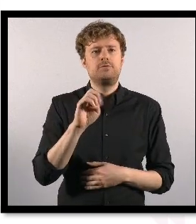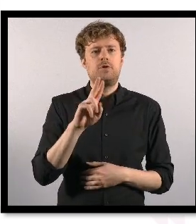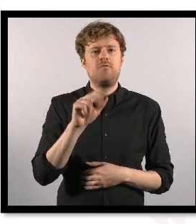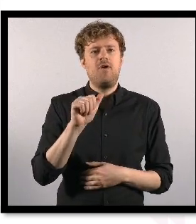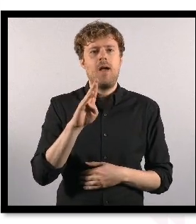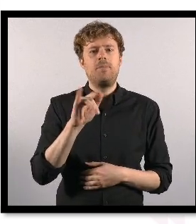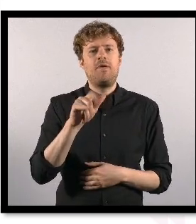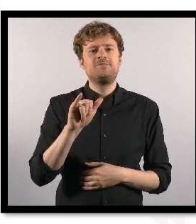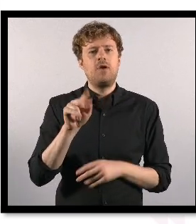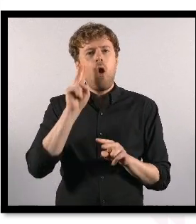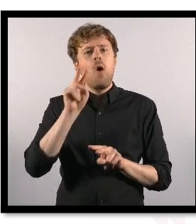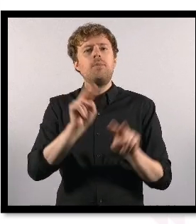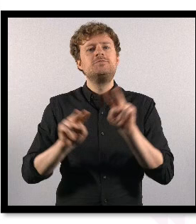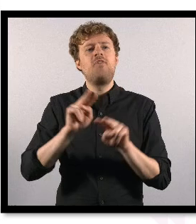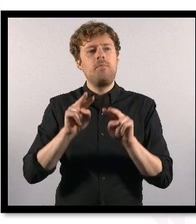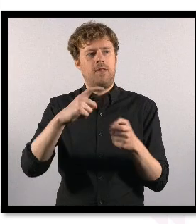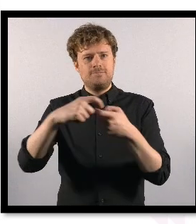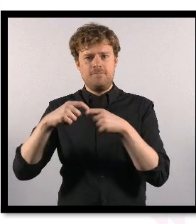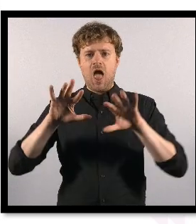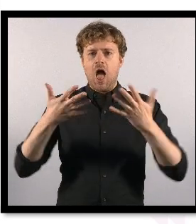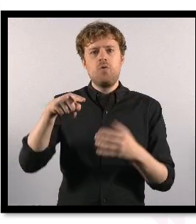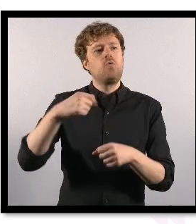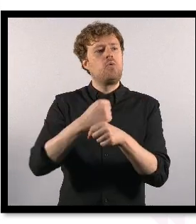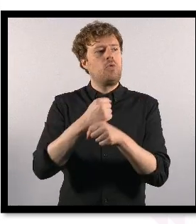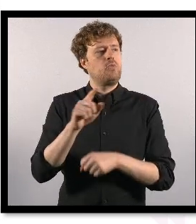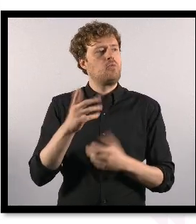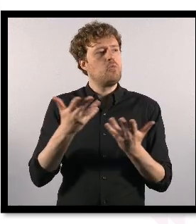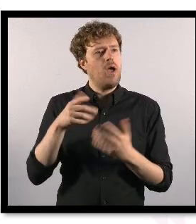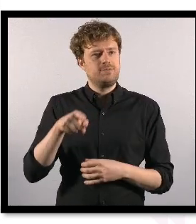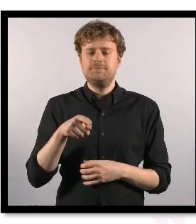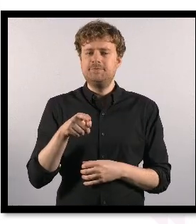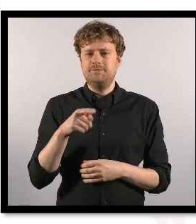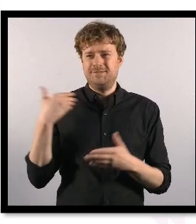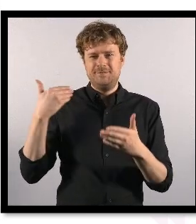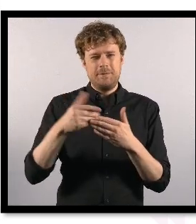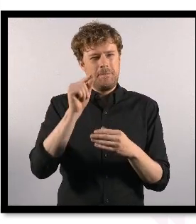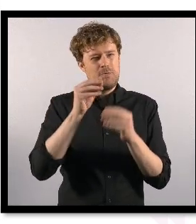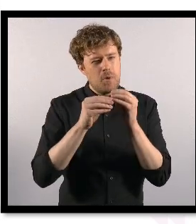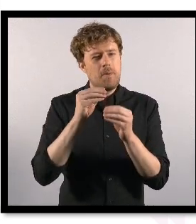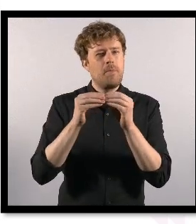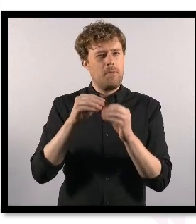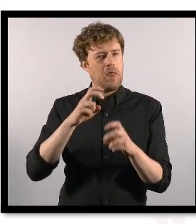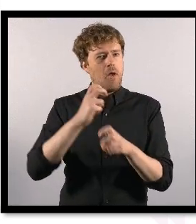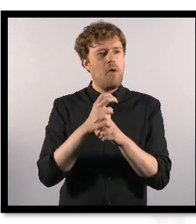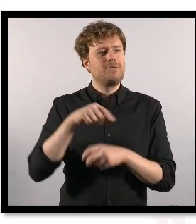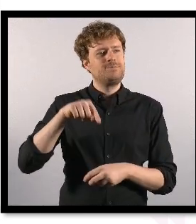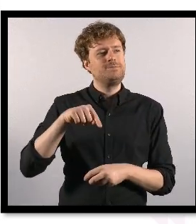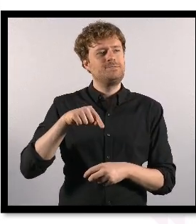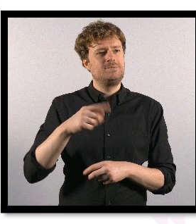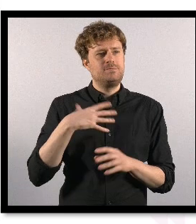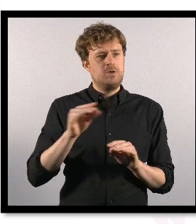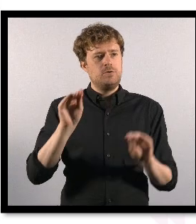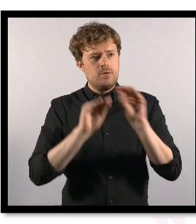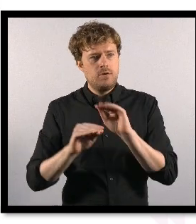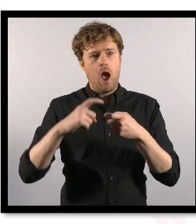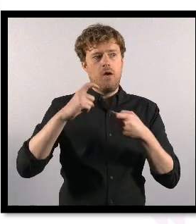like to highlight is around cost spending and sustainability. As we have an increased adoption of cloud-native architecture, we also have an increased